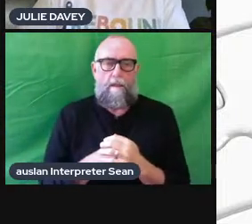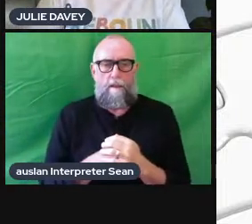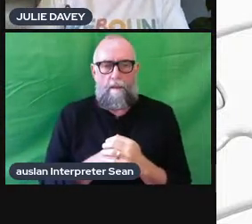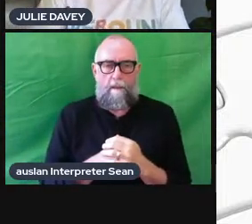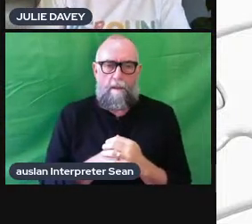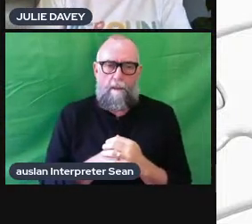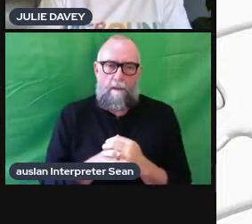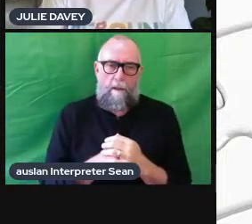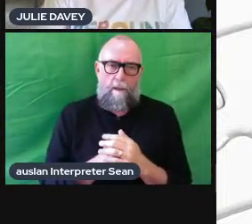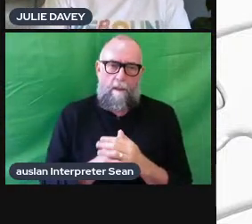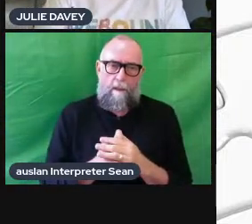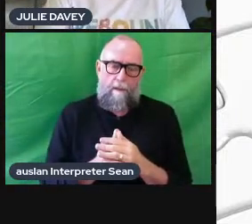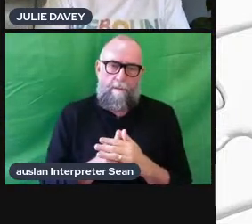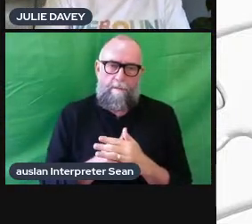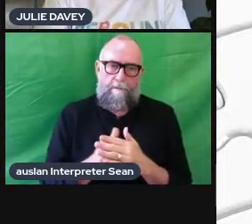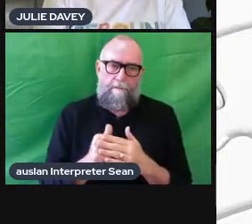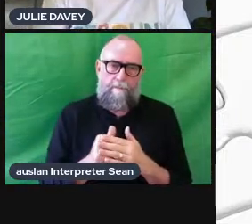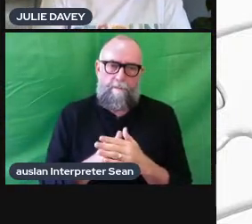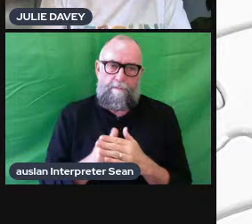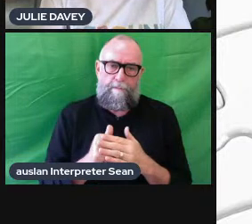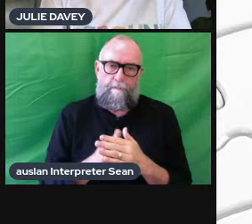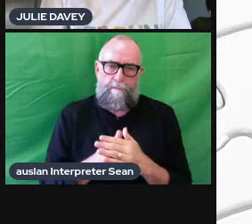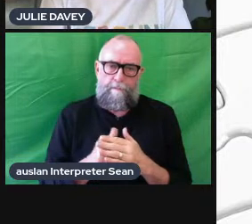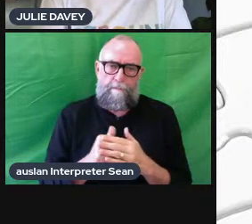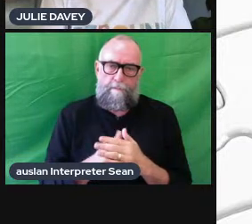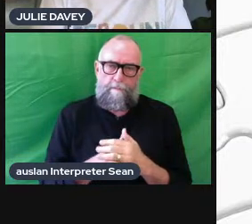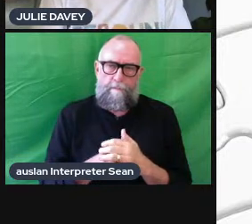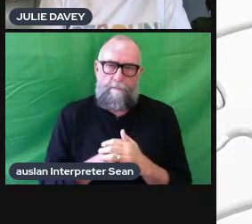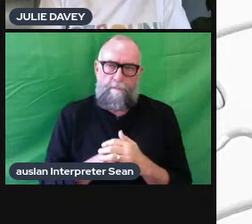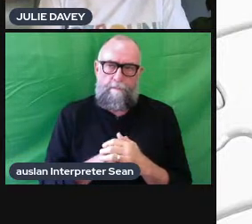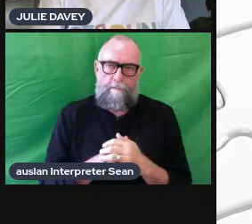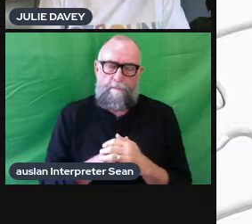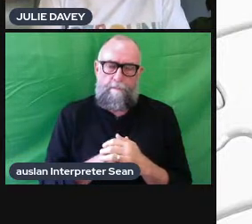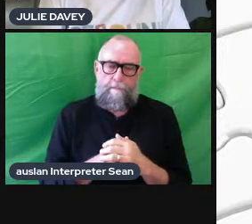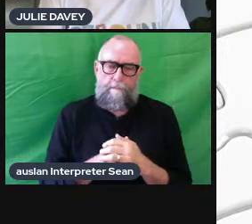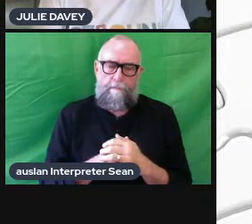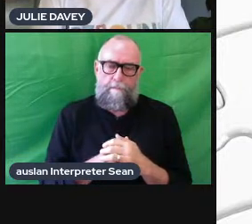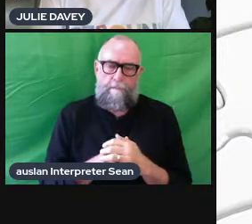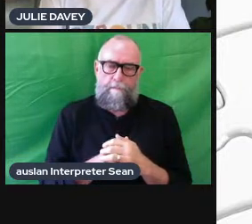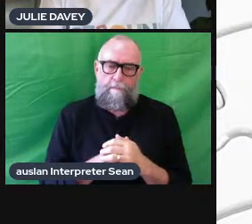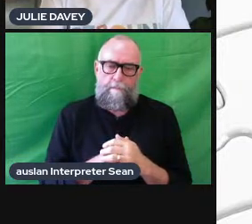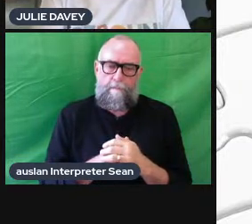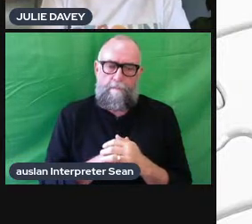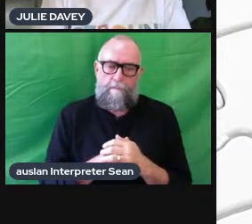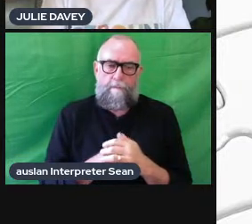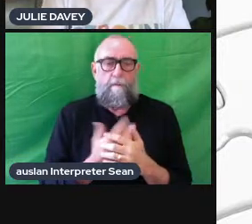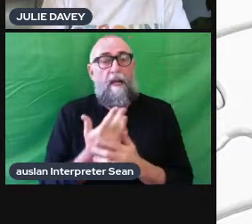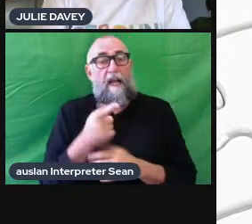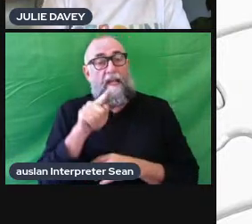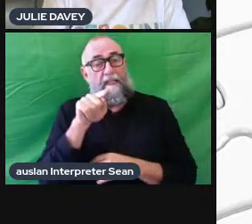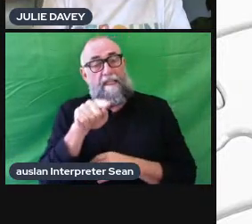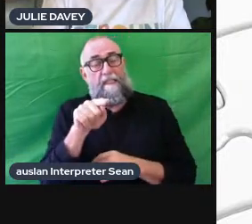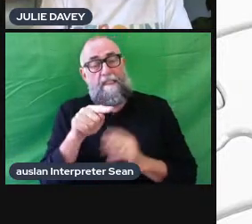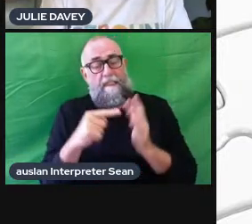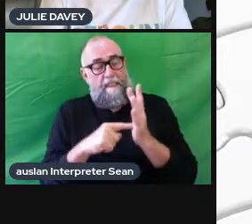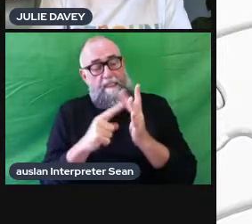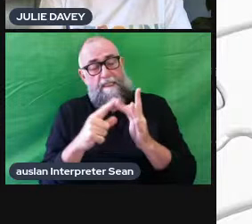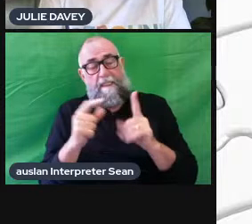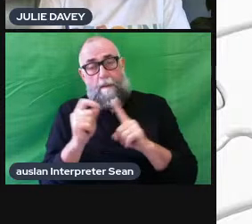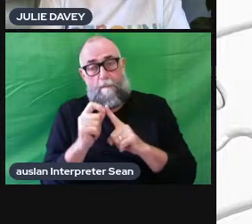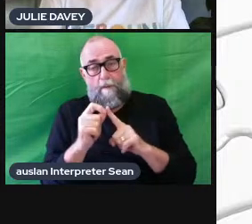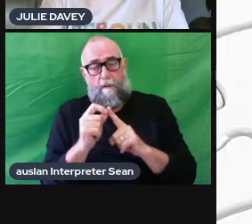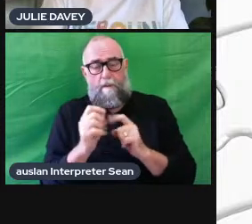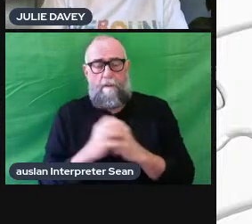to engage in a project as genuine as this one was respecting the process as much as the outcome.